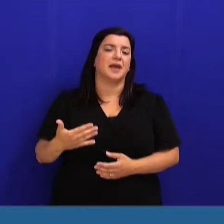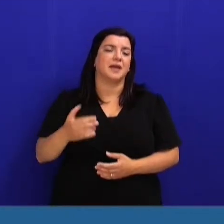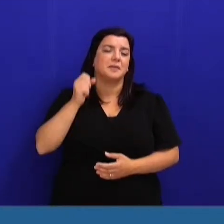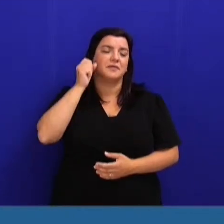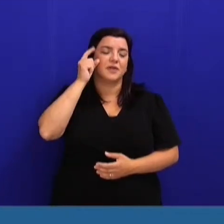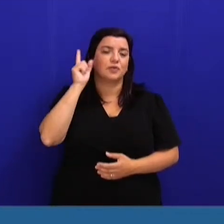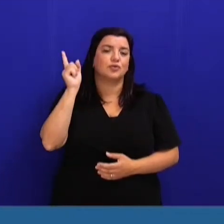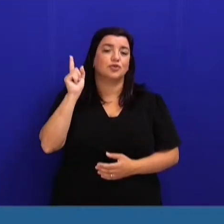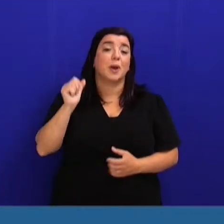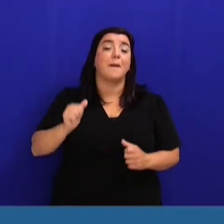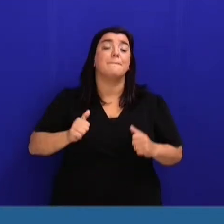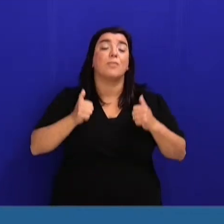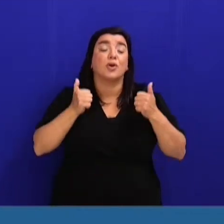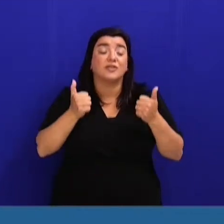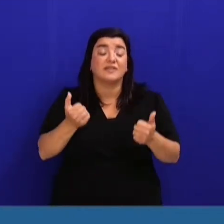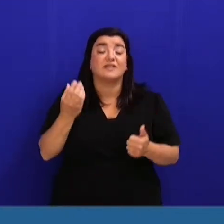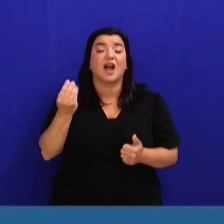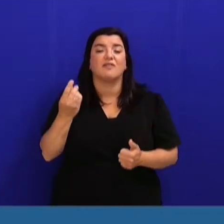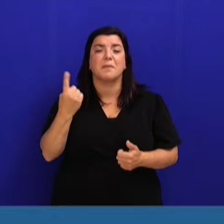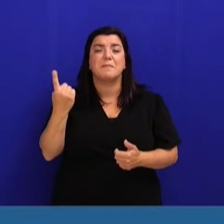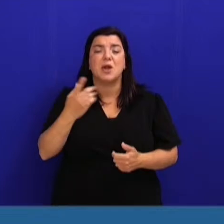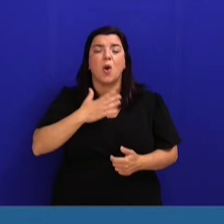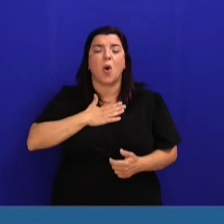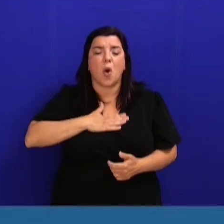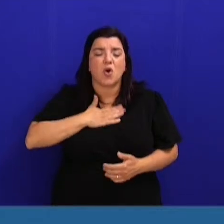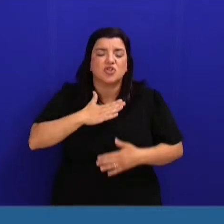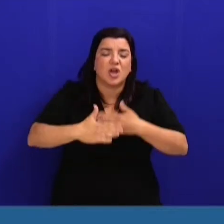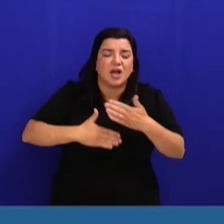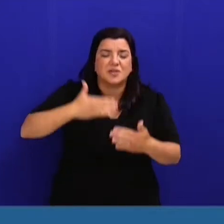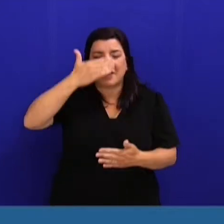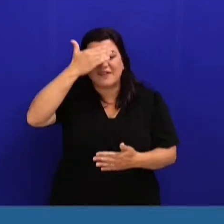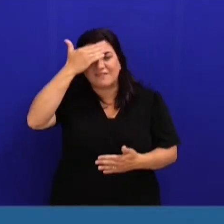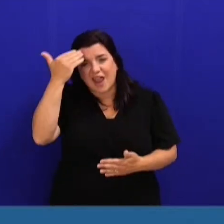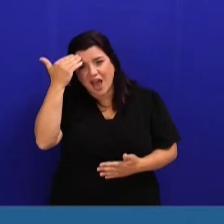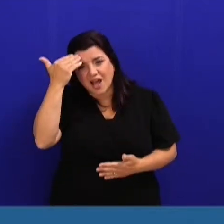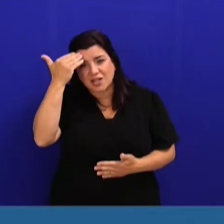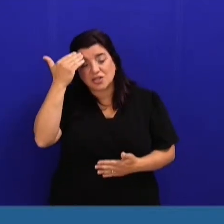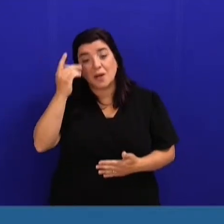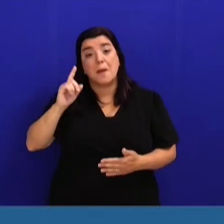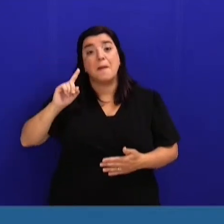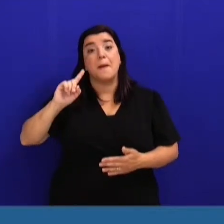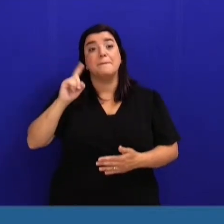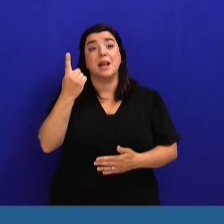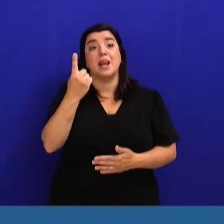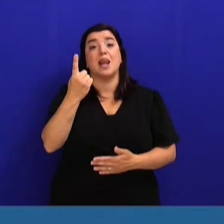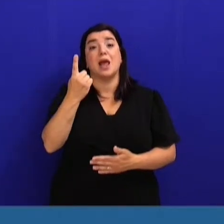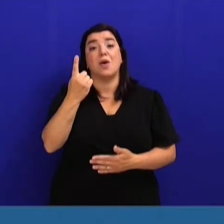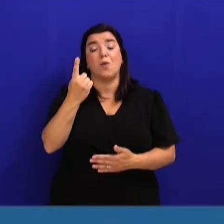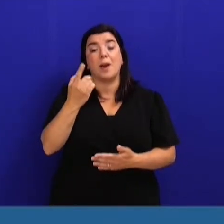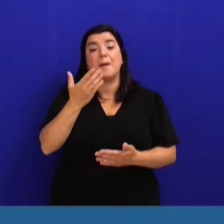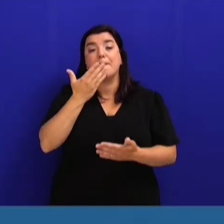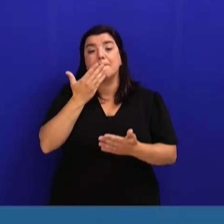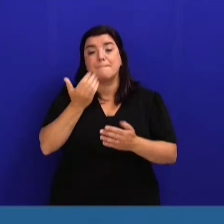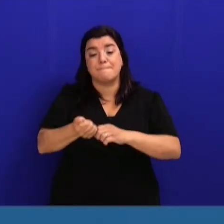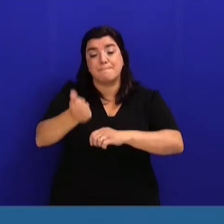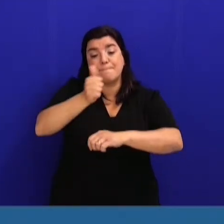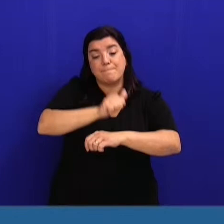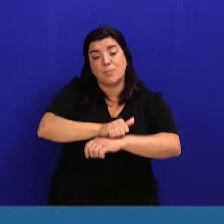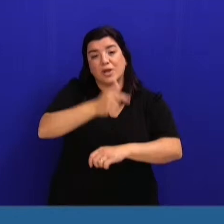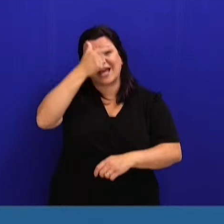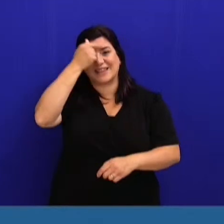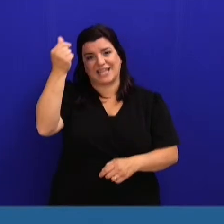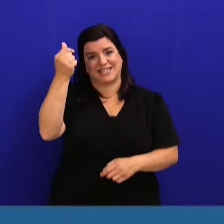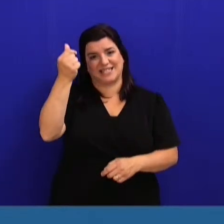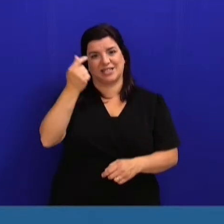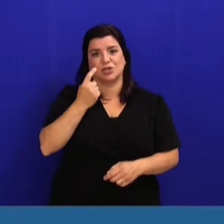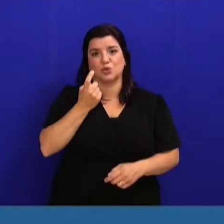importanti ħafna li kull min għandu sintomi importanti li jirrikorri għal ħabs tagħna li għadhom miftuħin kemm dawk il-ħabs li għandna